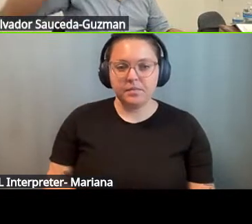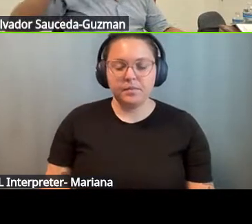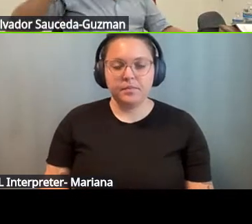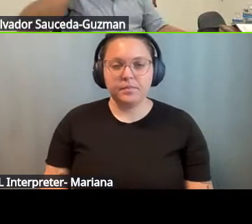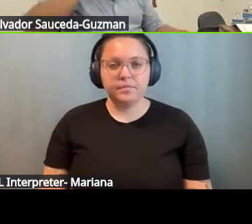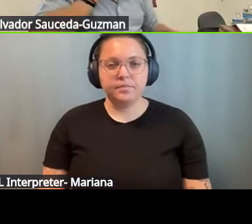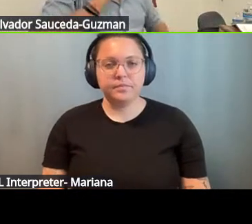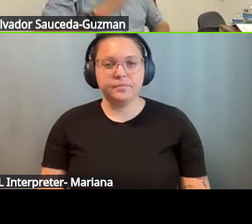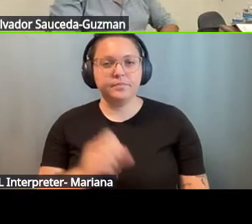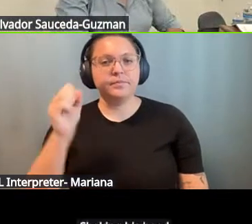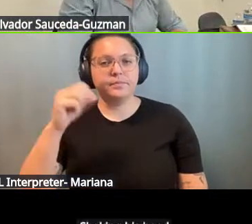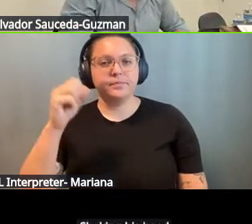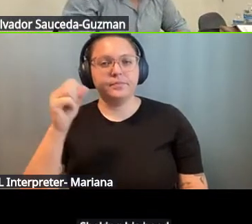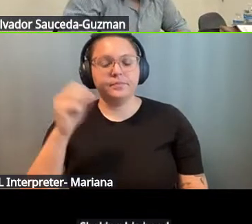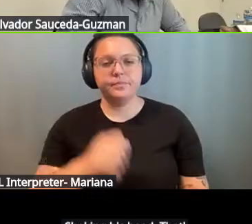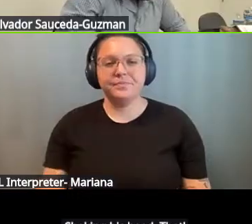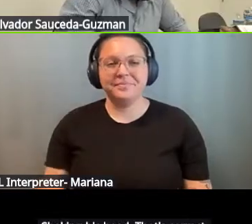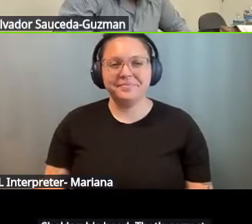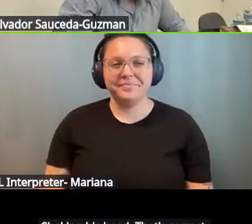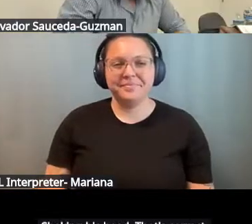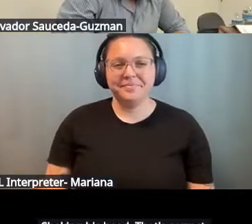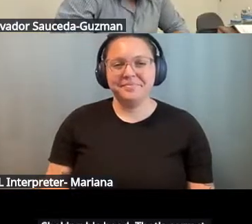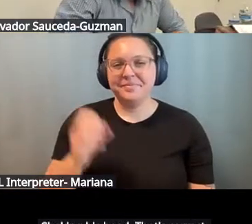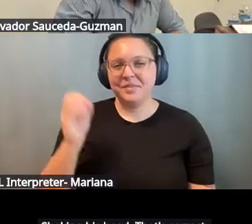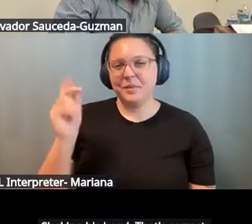Shaking his head, That's yes. correct. Okay.